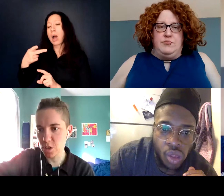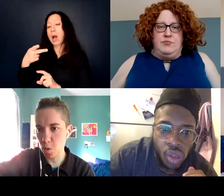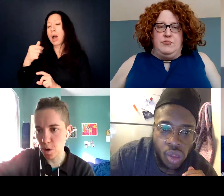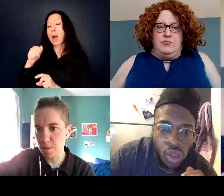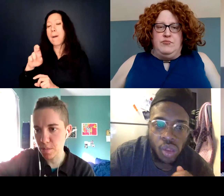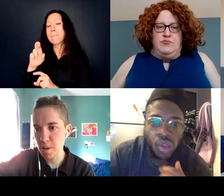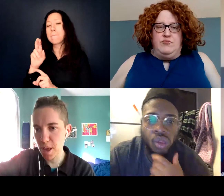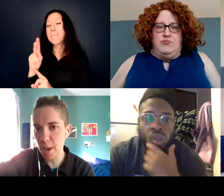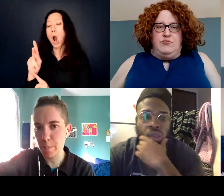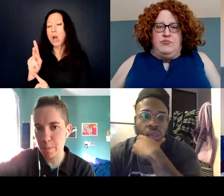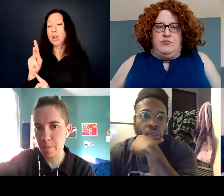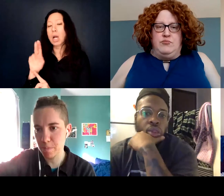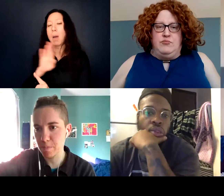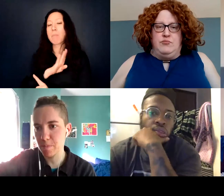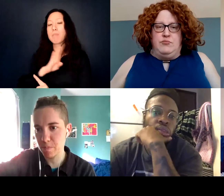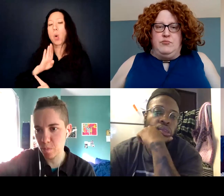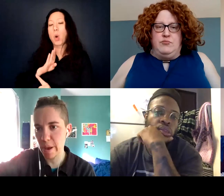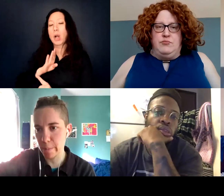and Recreation Board,